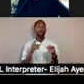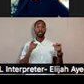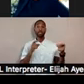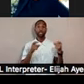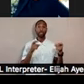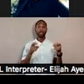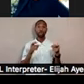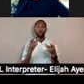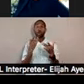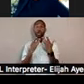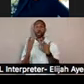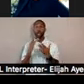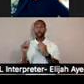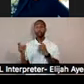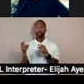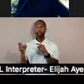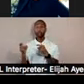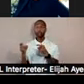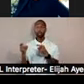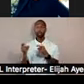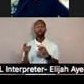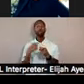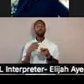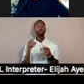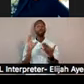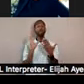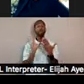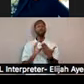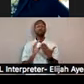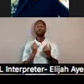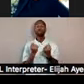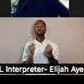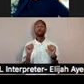lack thereof, to explore in safety.